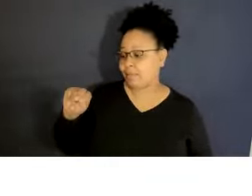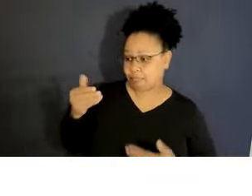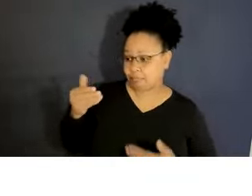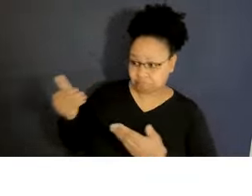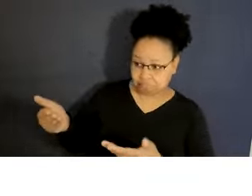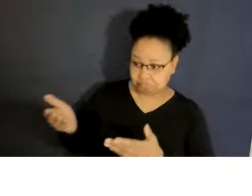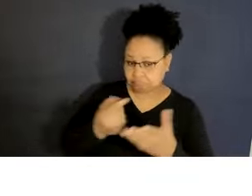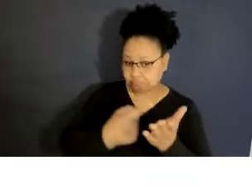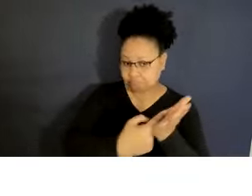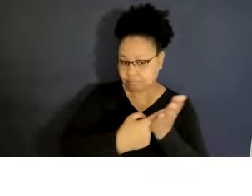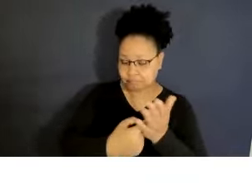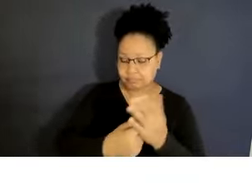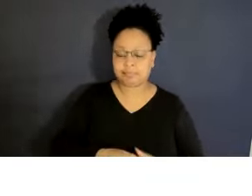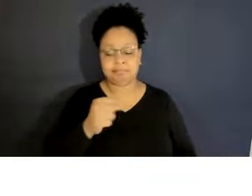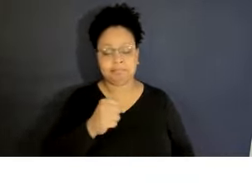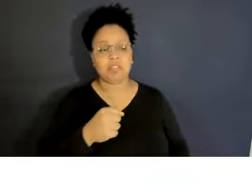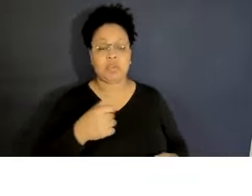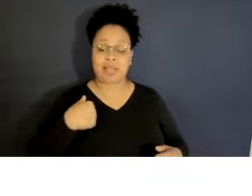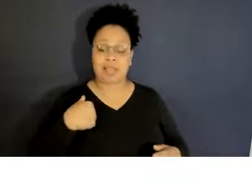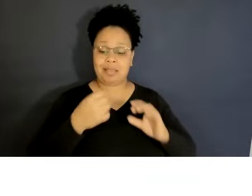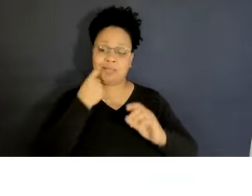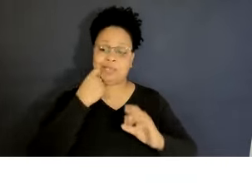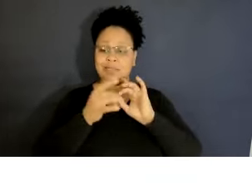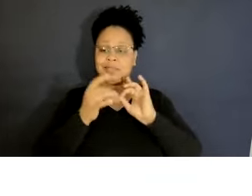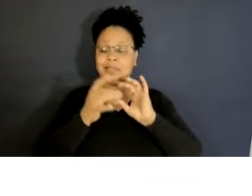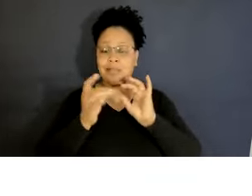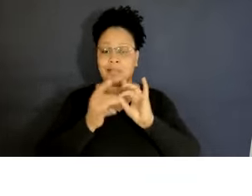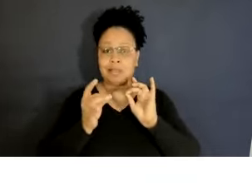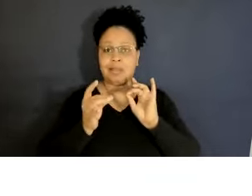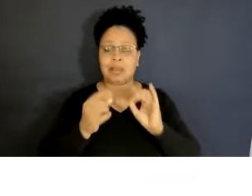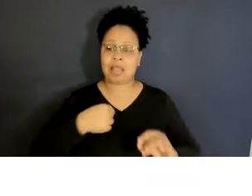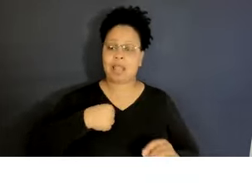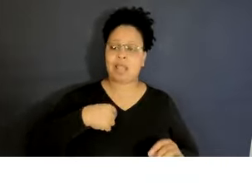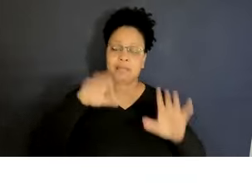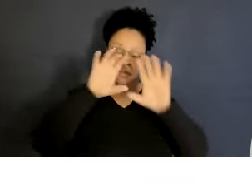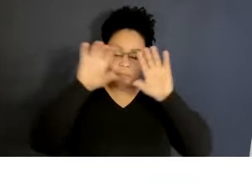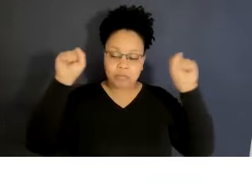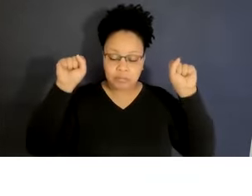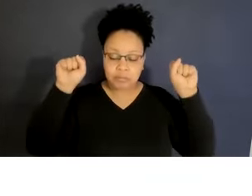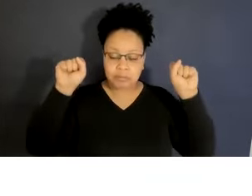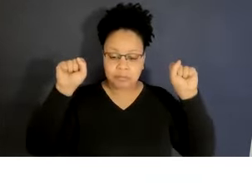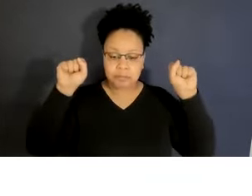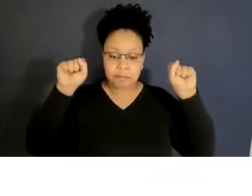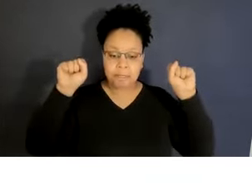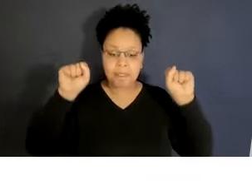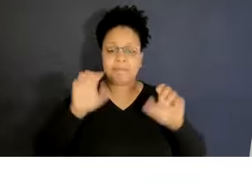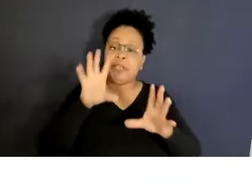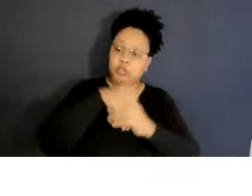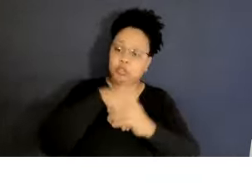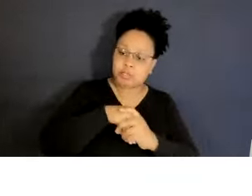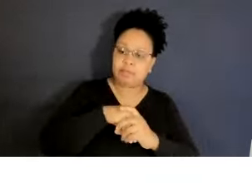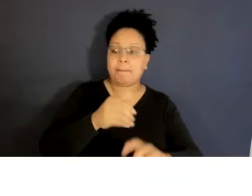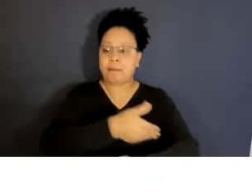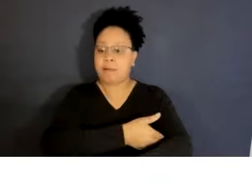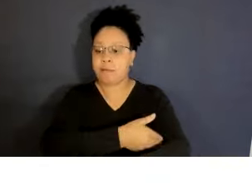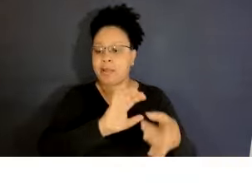Yes, so as I mentioned, I am the president of the Inclusive Empowerment